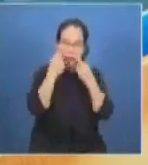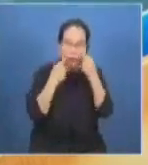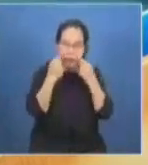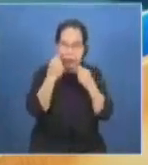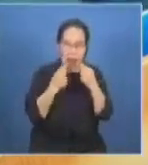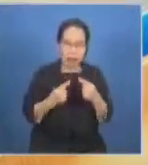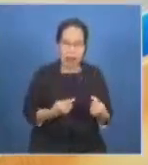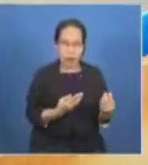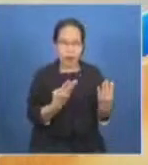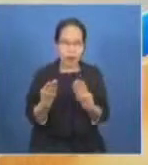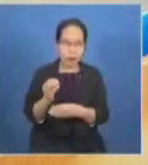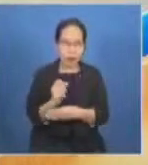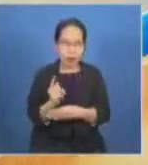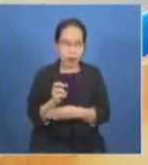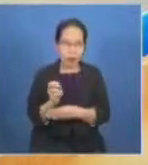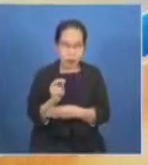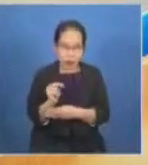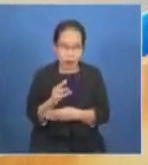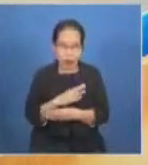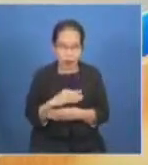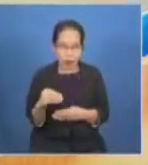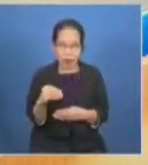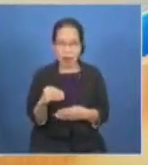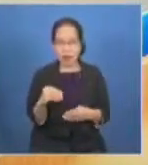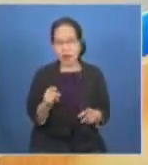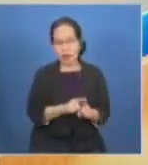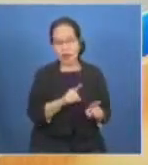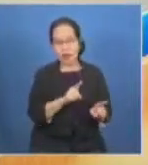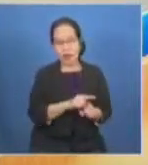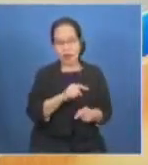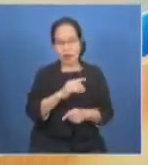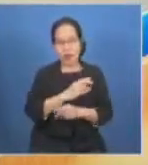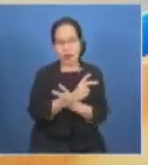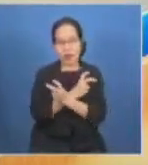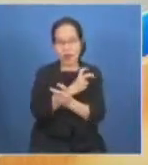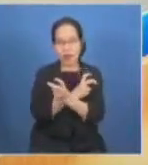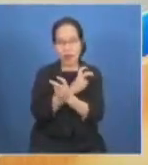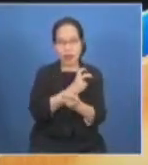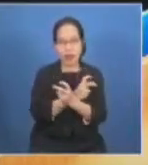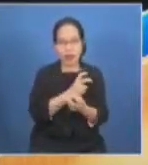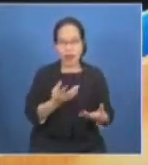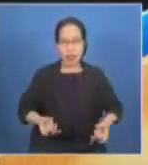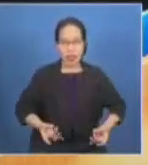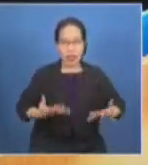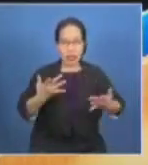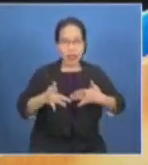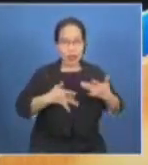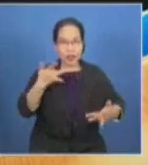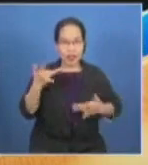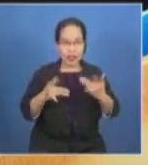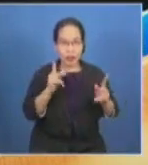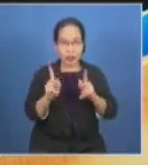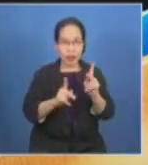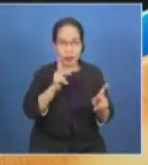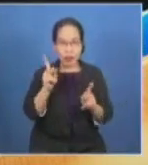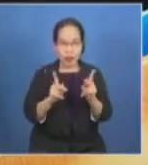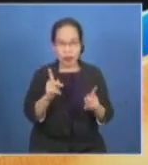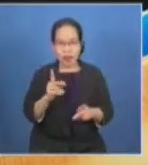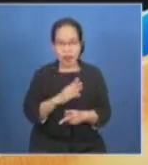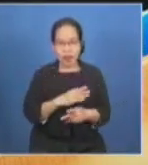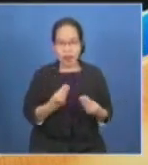emotional tears bring out oxytocin and endorphins. These chemicals relieves a